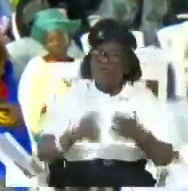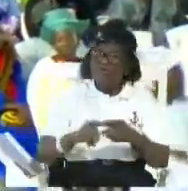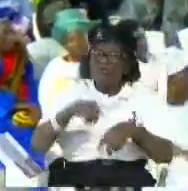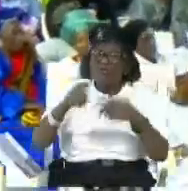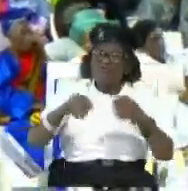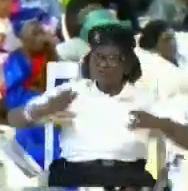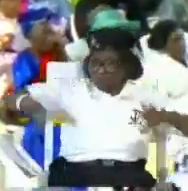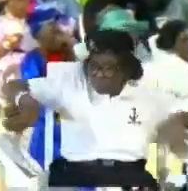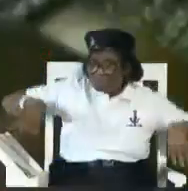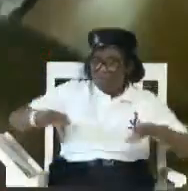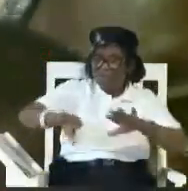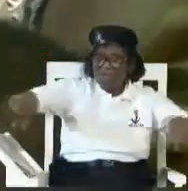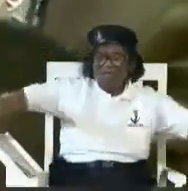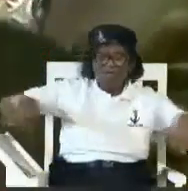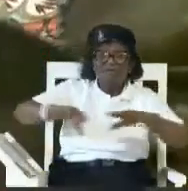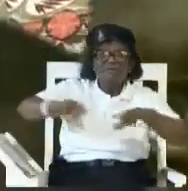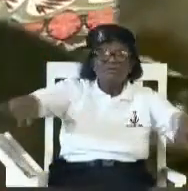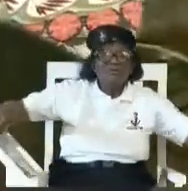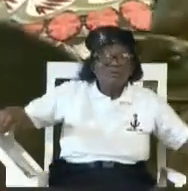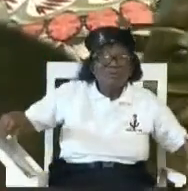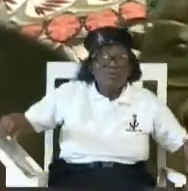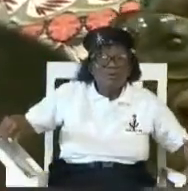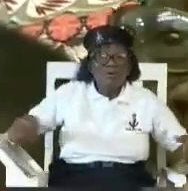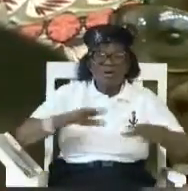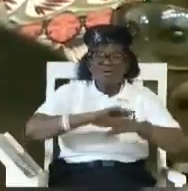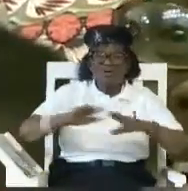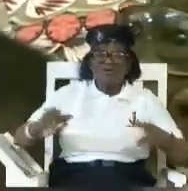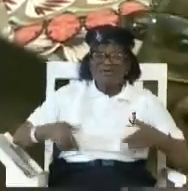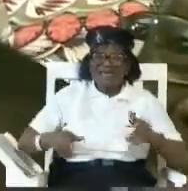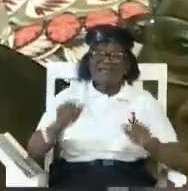Don't let anybody deceive you.